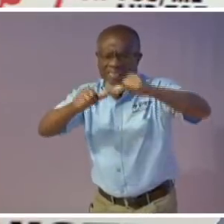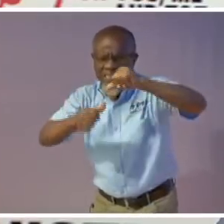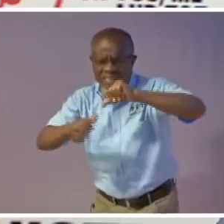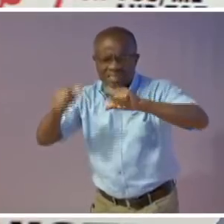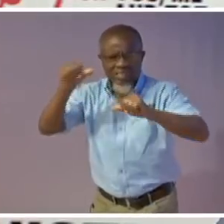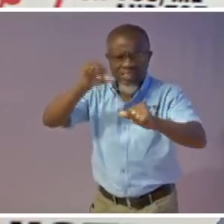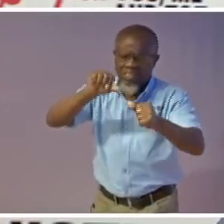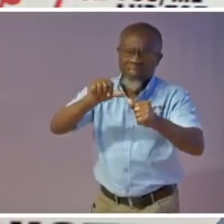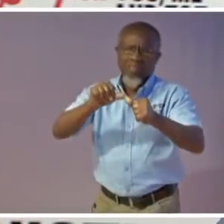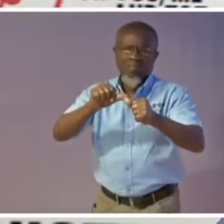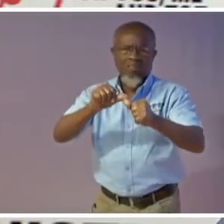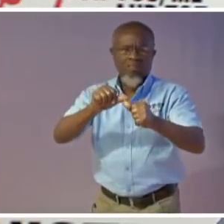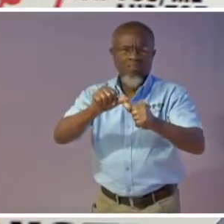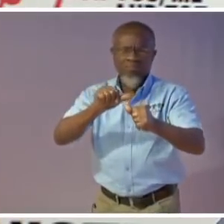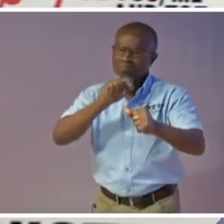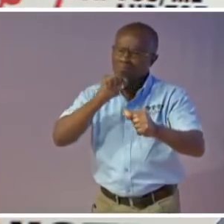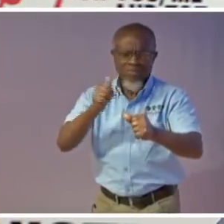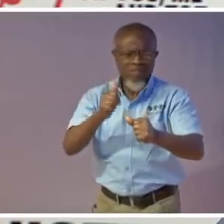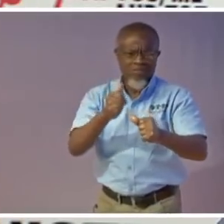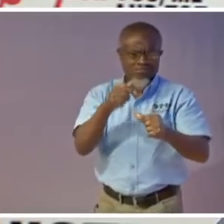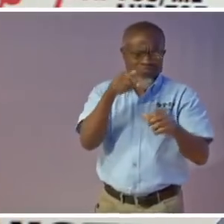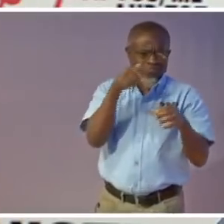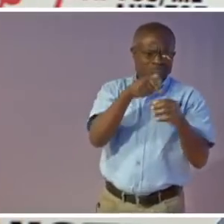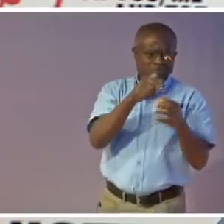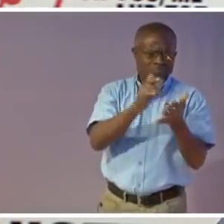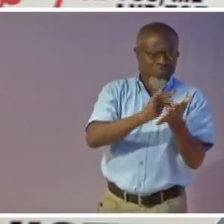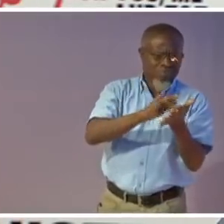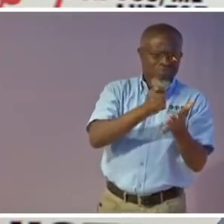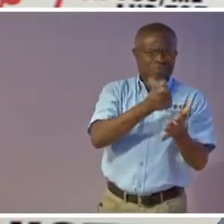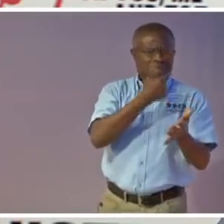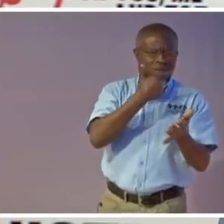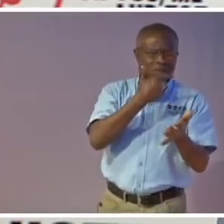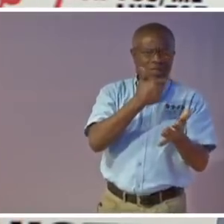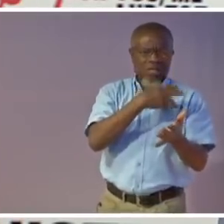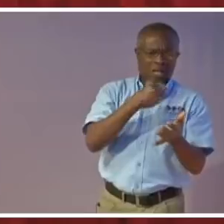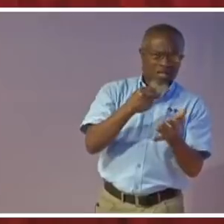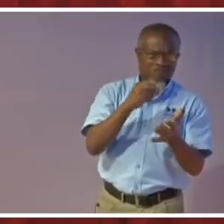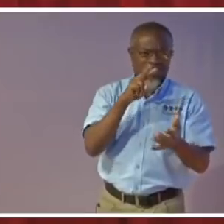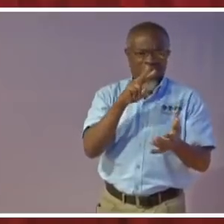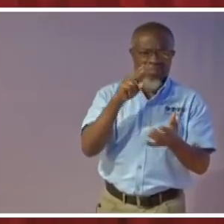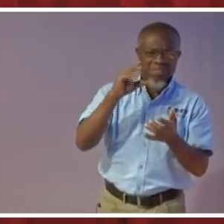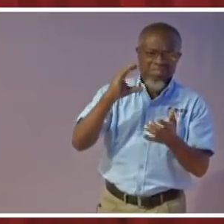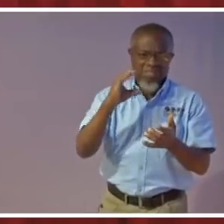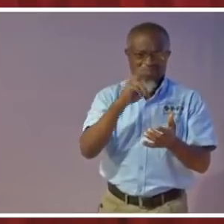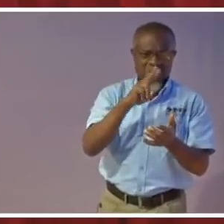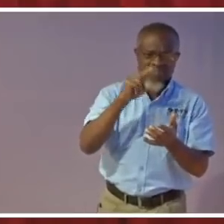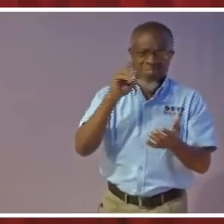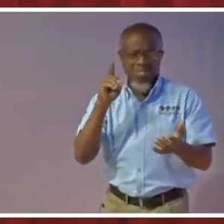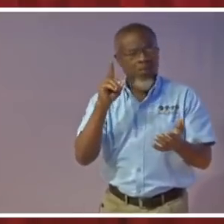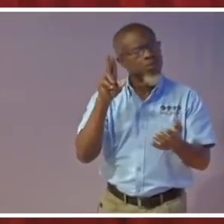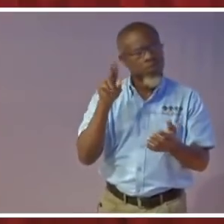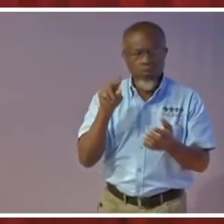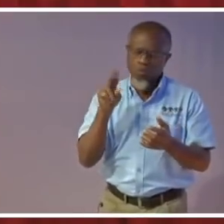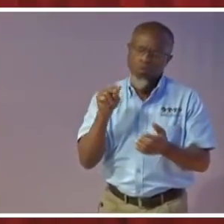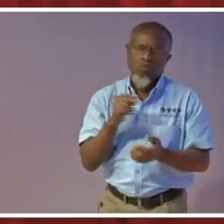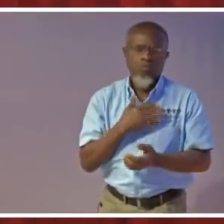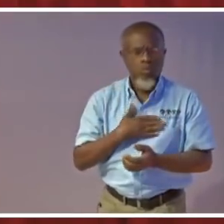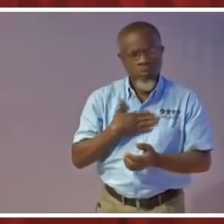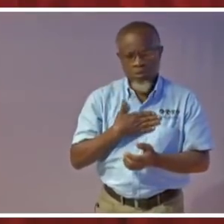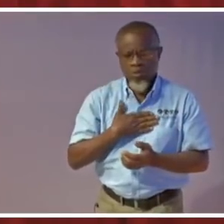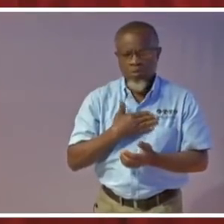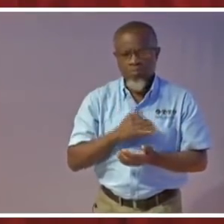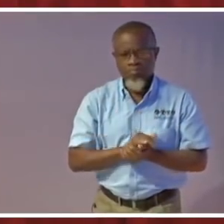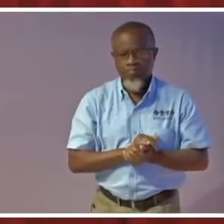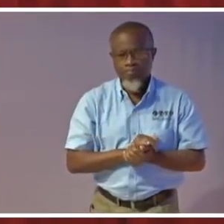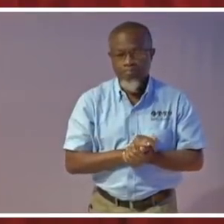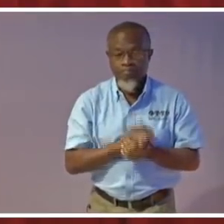ivermectin, vitamin B, and vitamin C. Thank you very much. Thank you, Minister. And Dr. Richards. Newsday